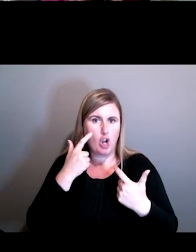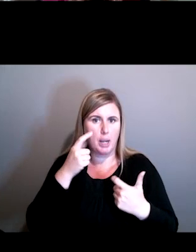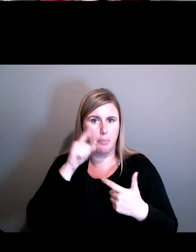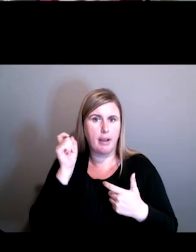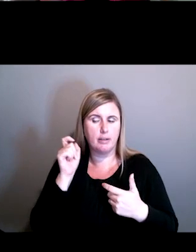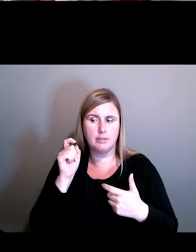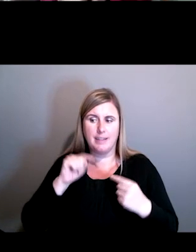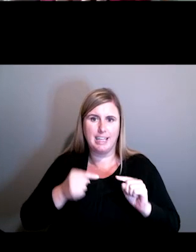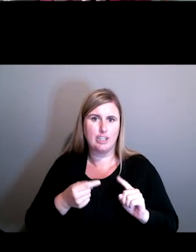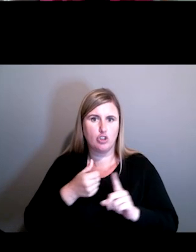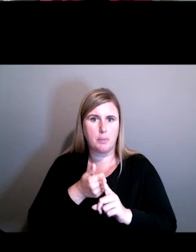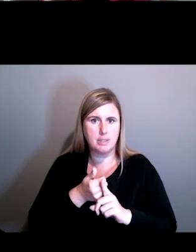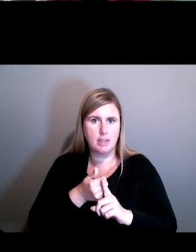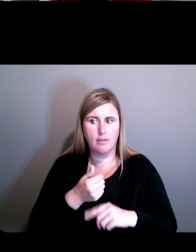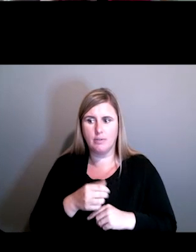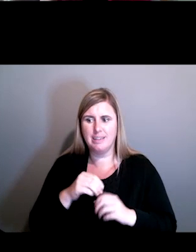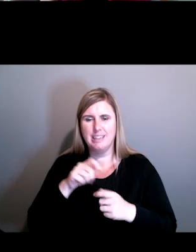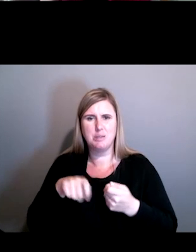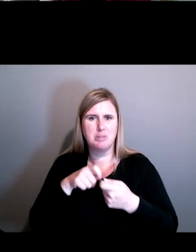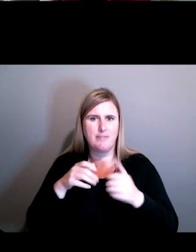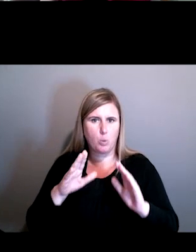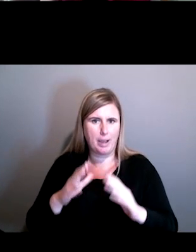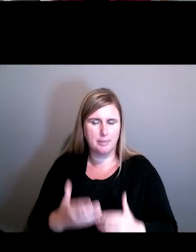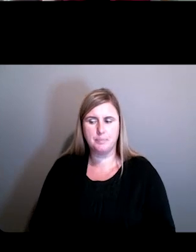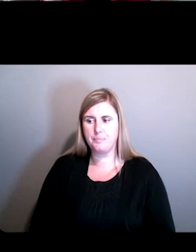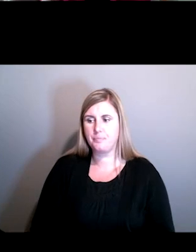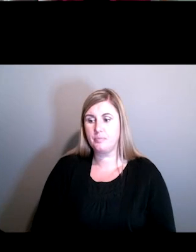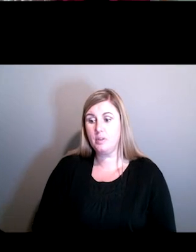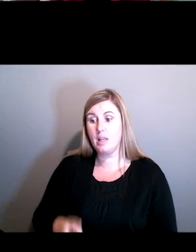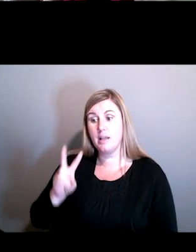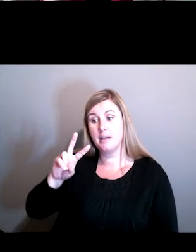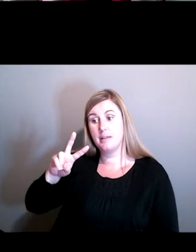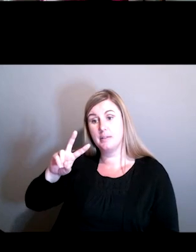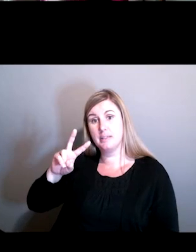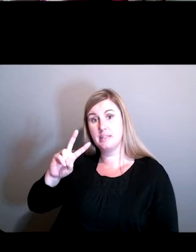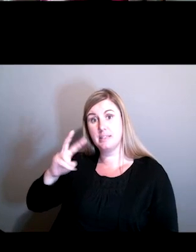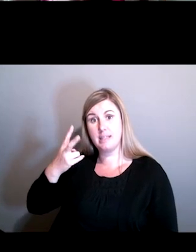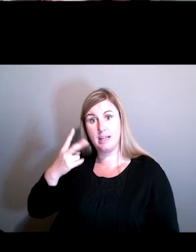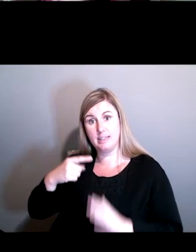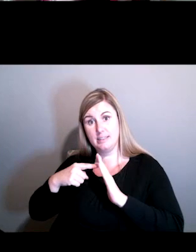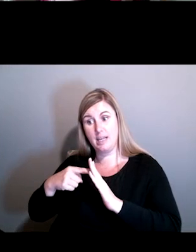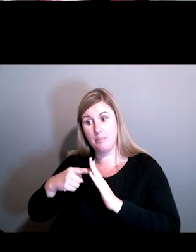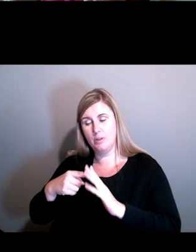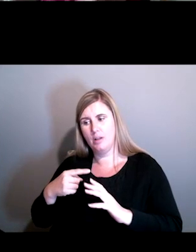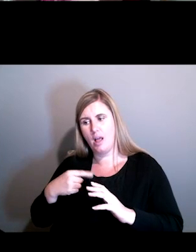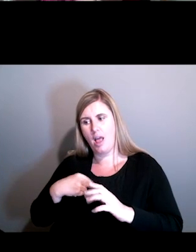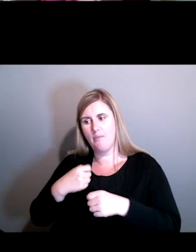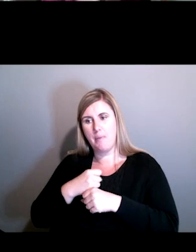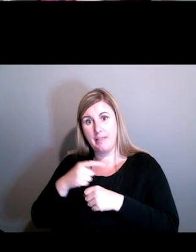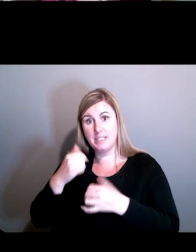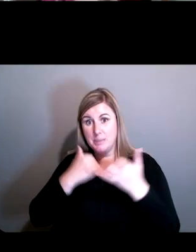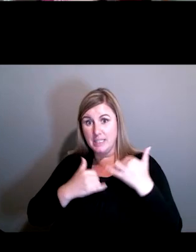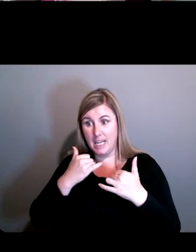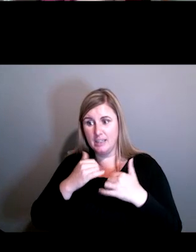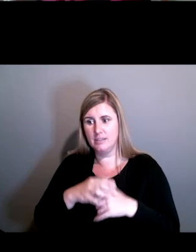themselves in a certain way. The second example here, I've made this mistake. So many of us as